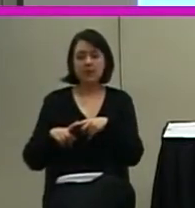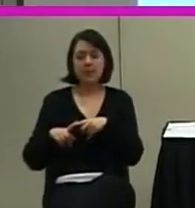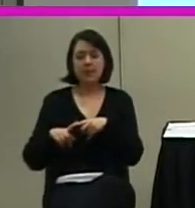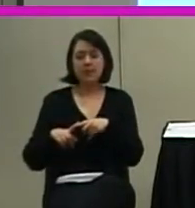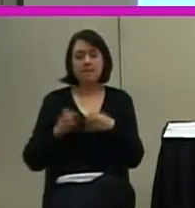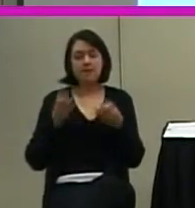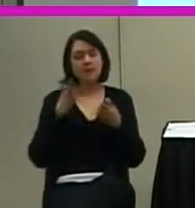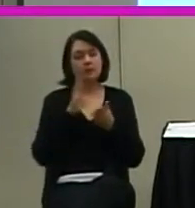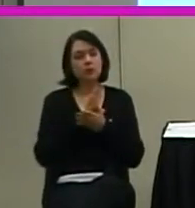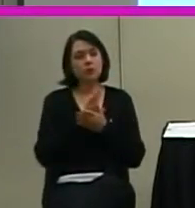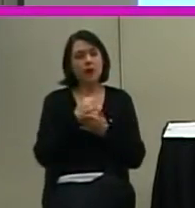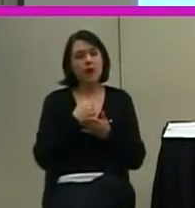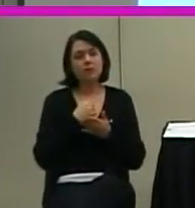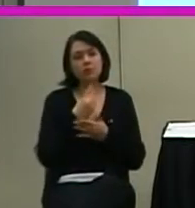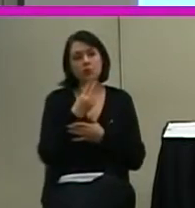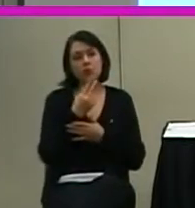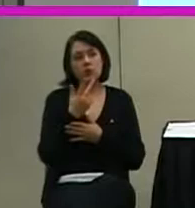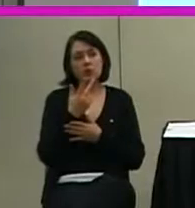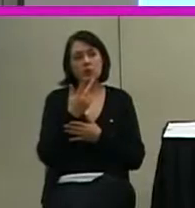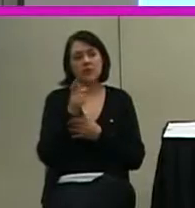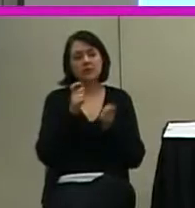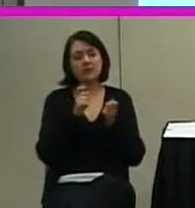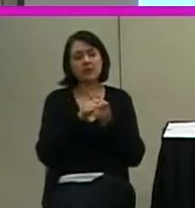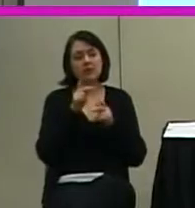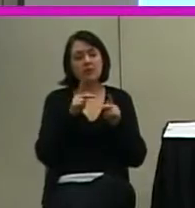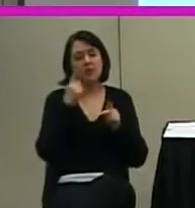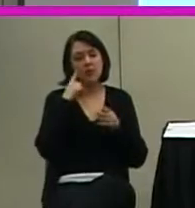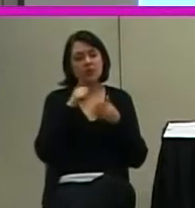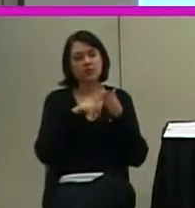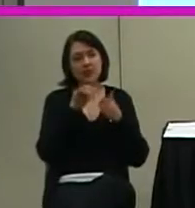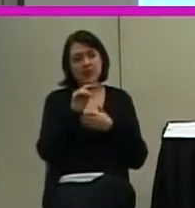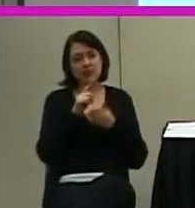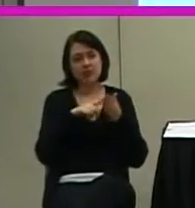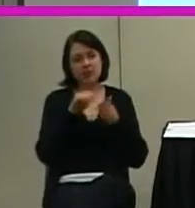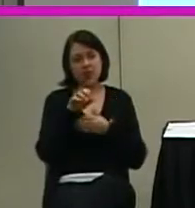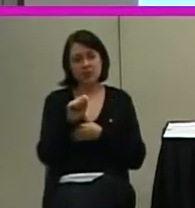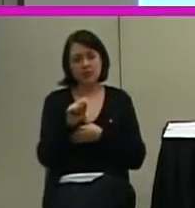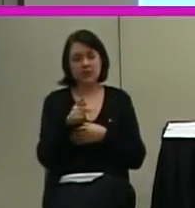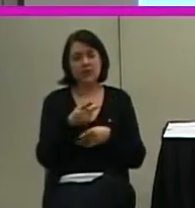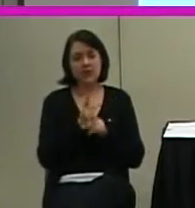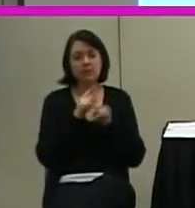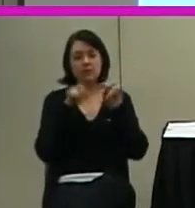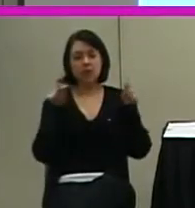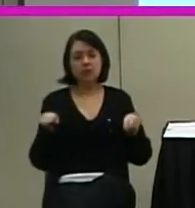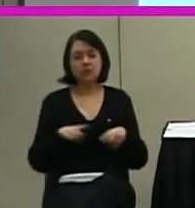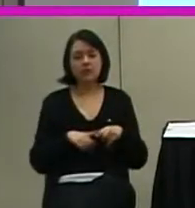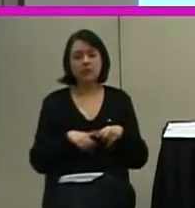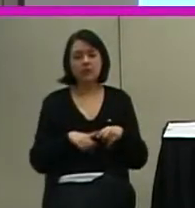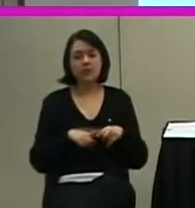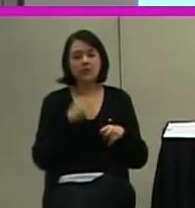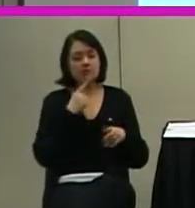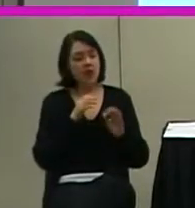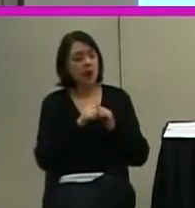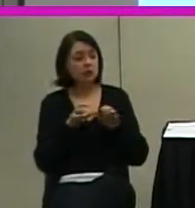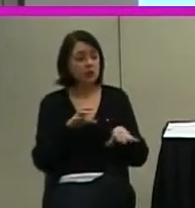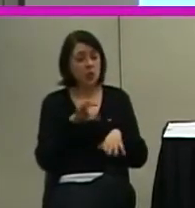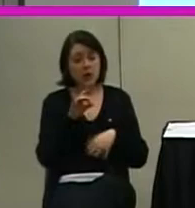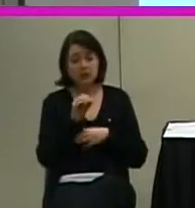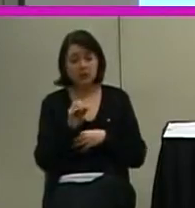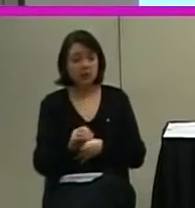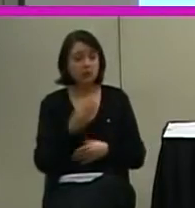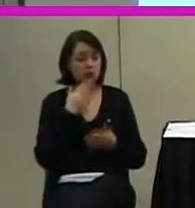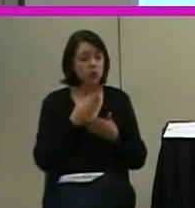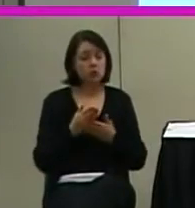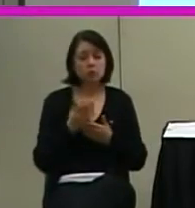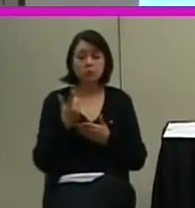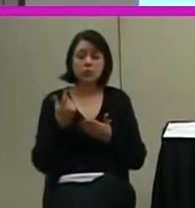3 designated check-in, check-out people, and those people keep the charts for the kids they have. And so when they come in, they just say to each kid, see your chart, how'd you do, 80%? Where